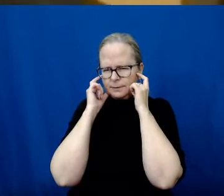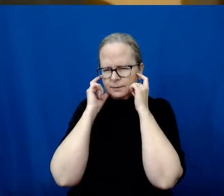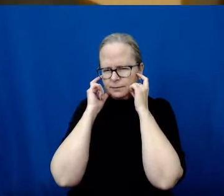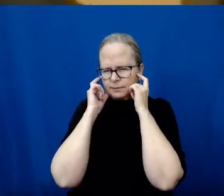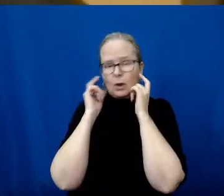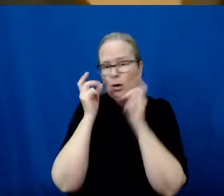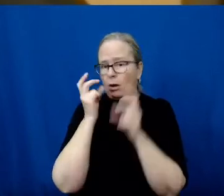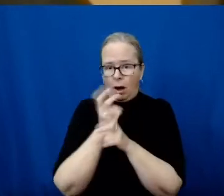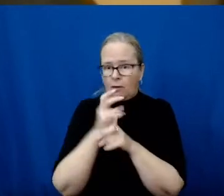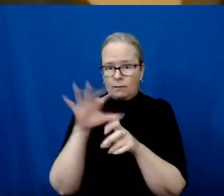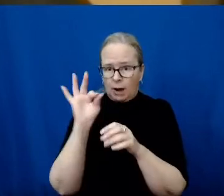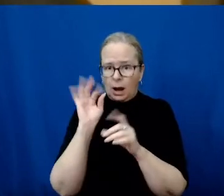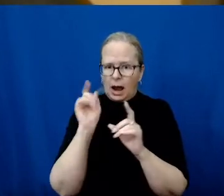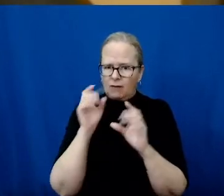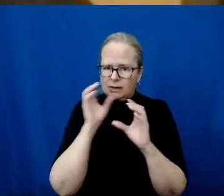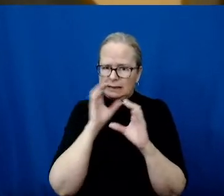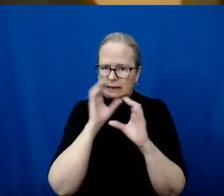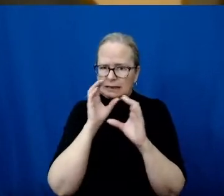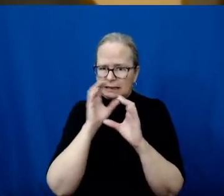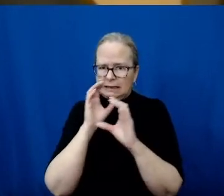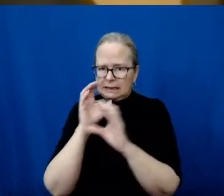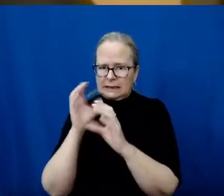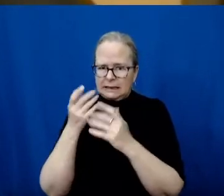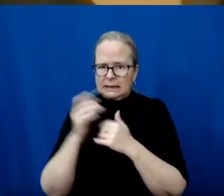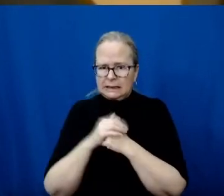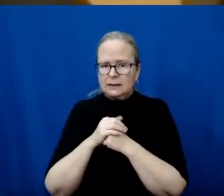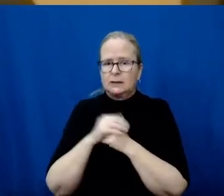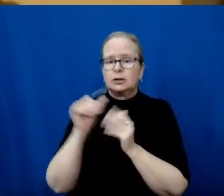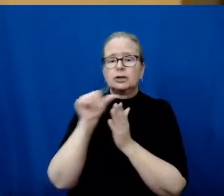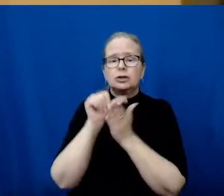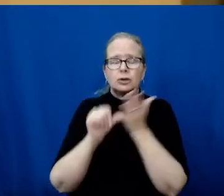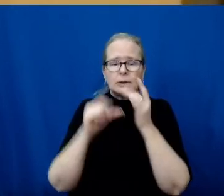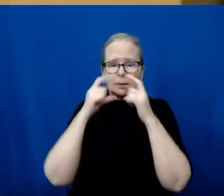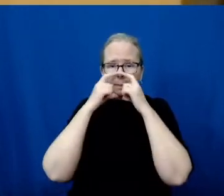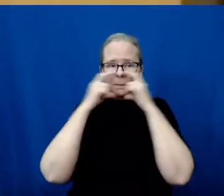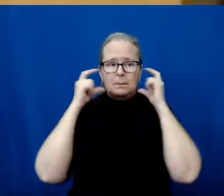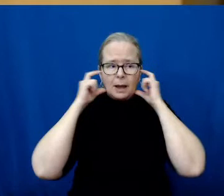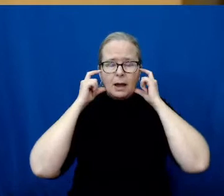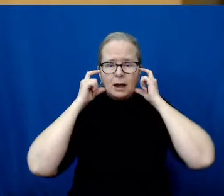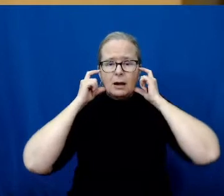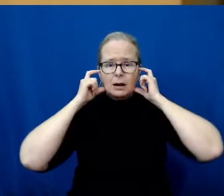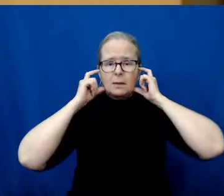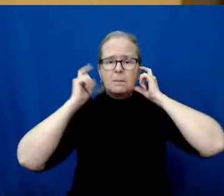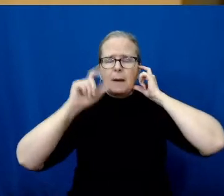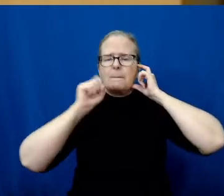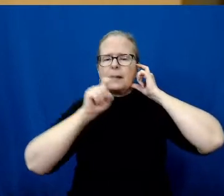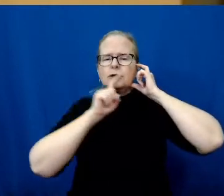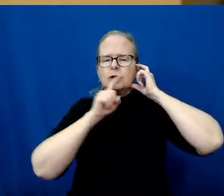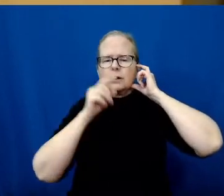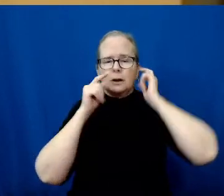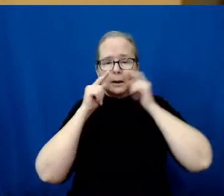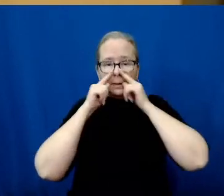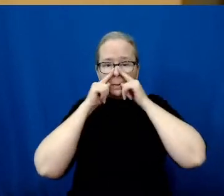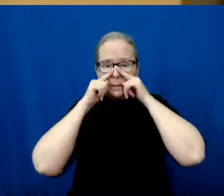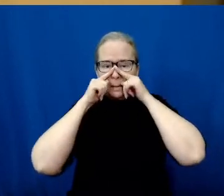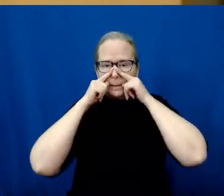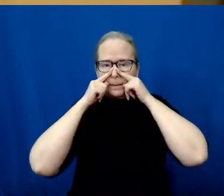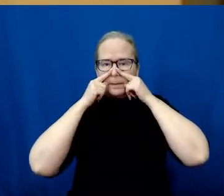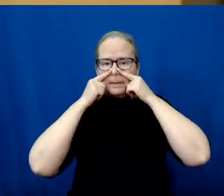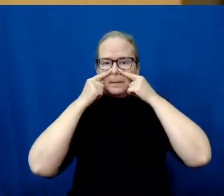a brace, a surgical brace, or a mask brace. You can find templates online. Or there's